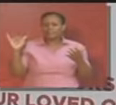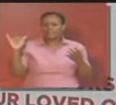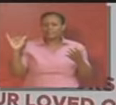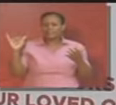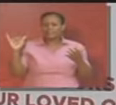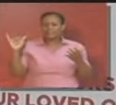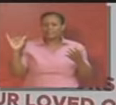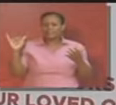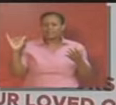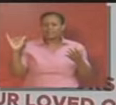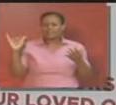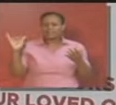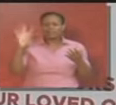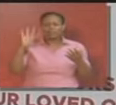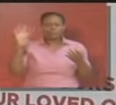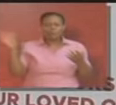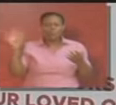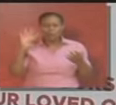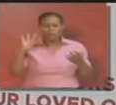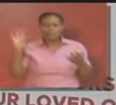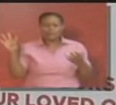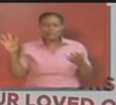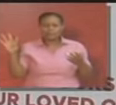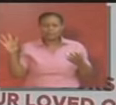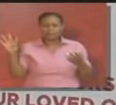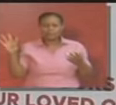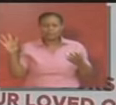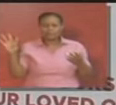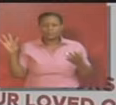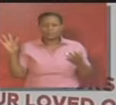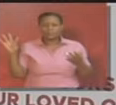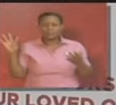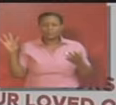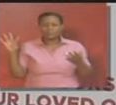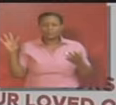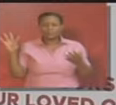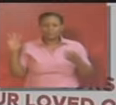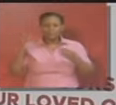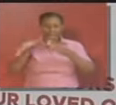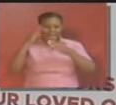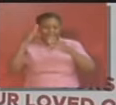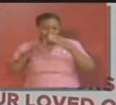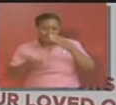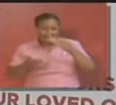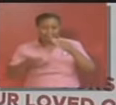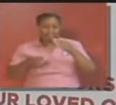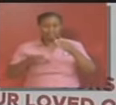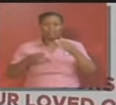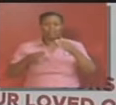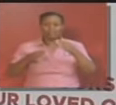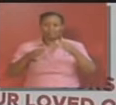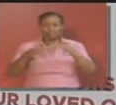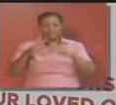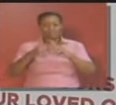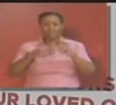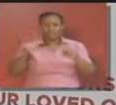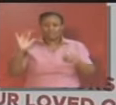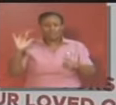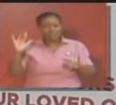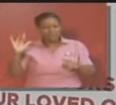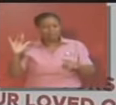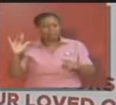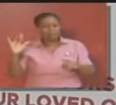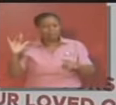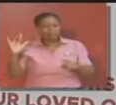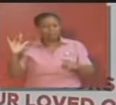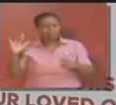as 44, and the number at the end as 25. We were going in the right direction. And when I actually came on air, we only